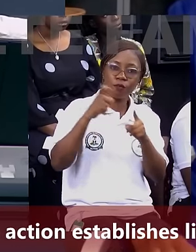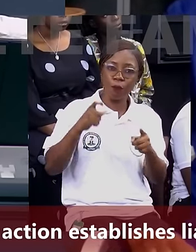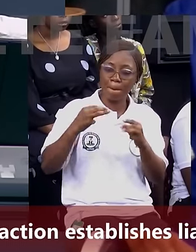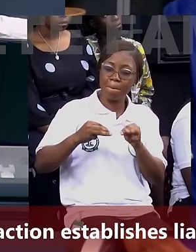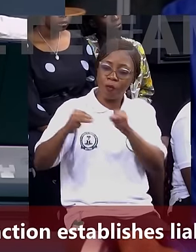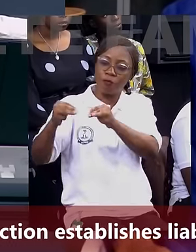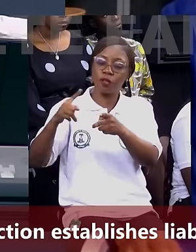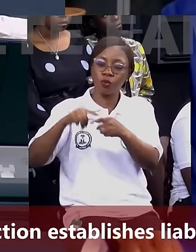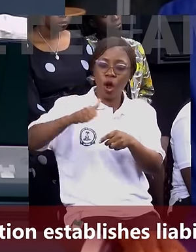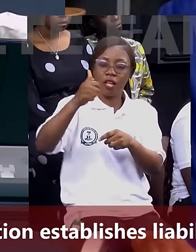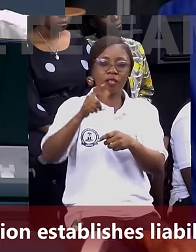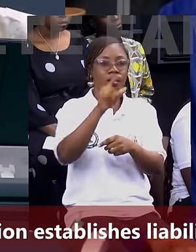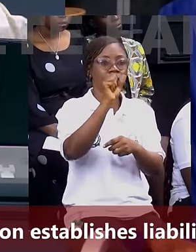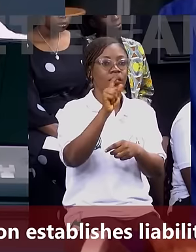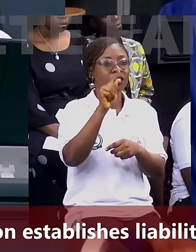to the next stage.